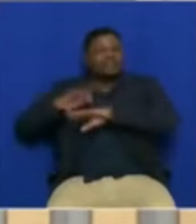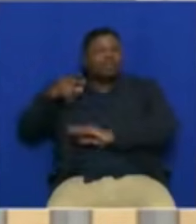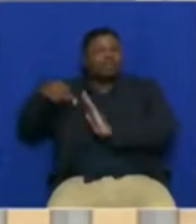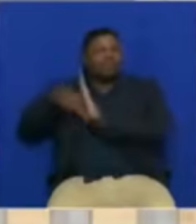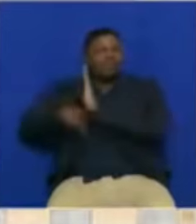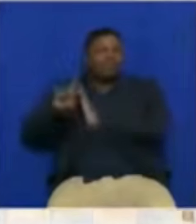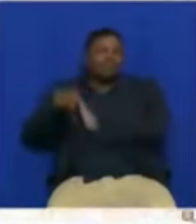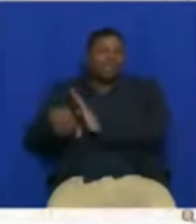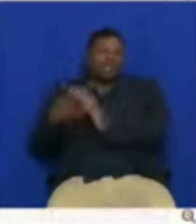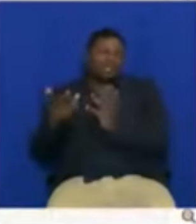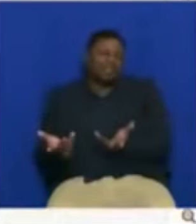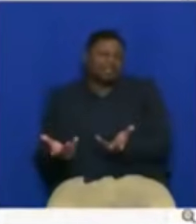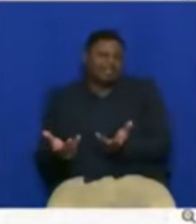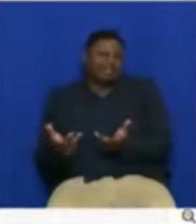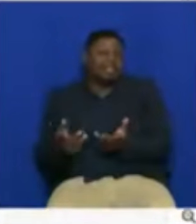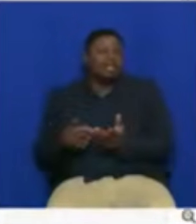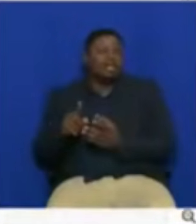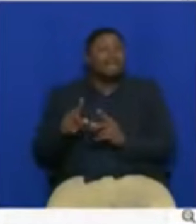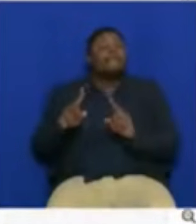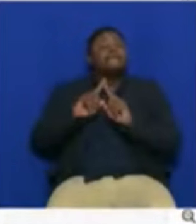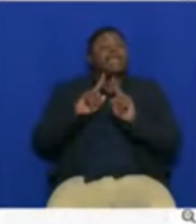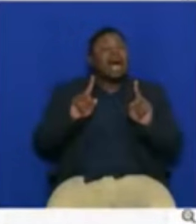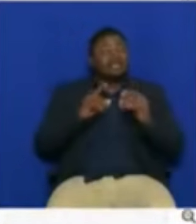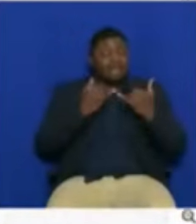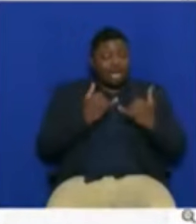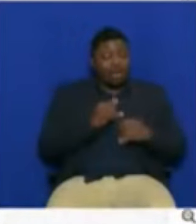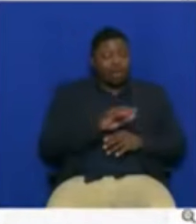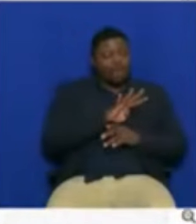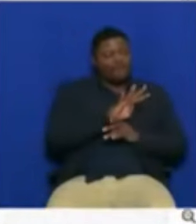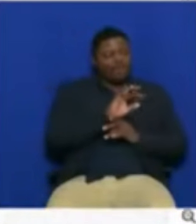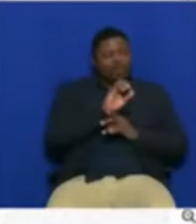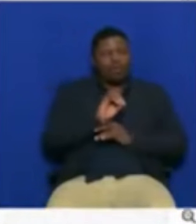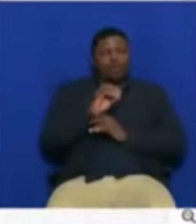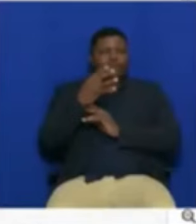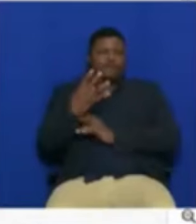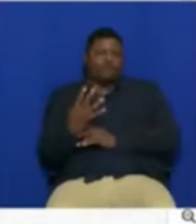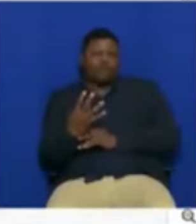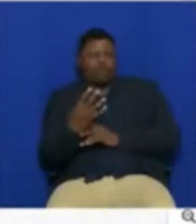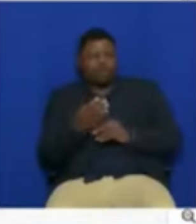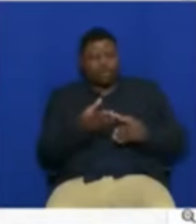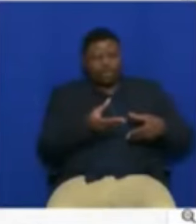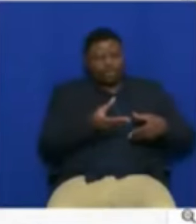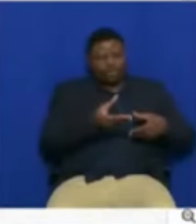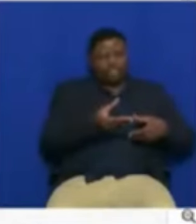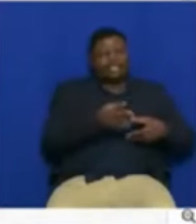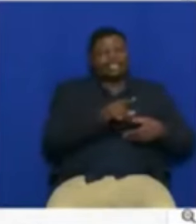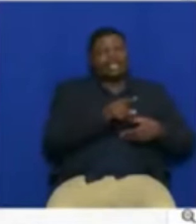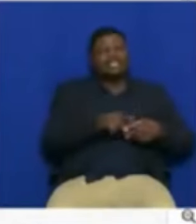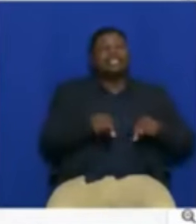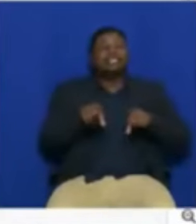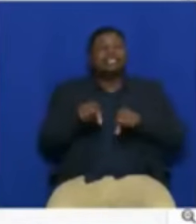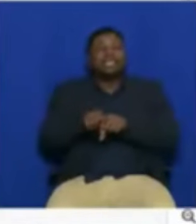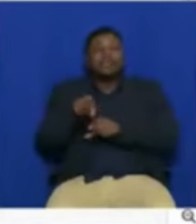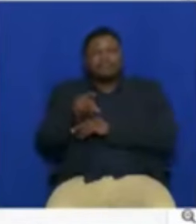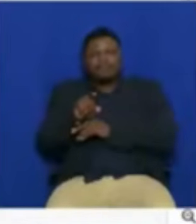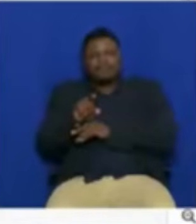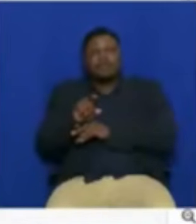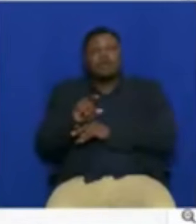take the 404 docket, because the 404 docket and the CAS 38 of